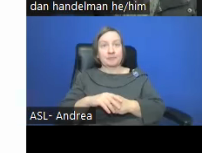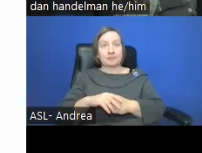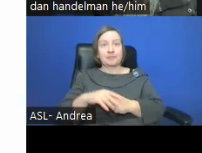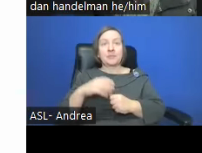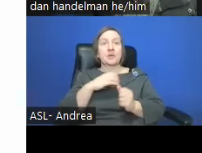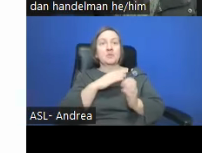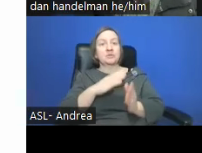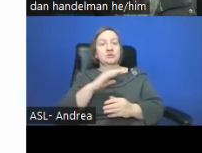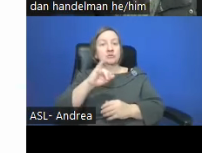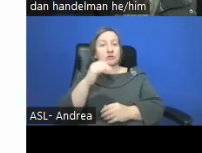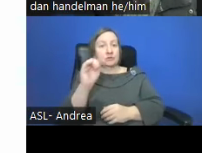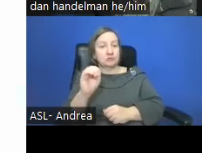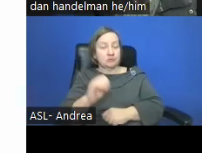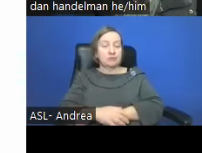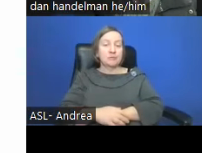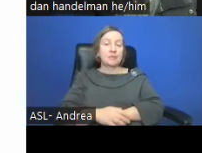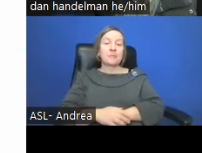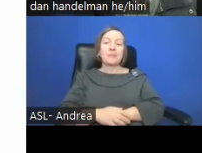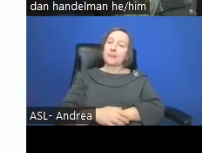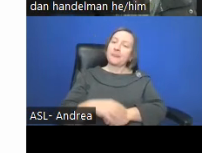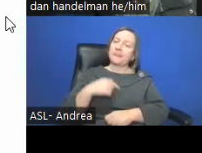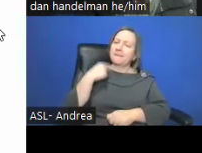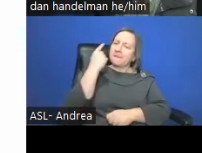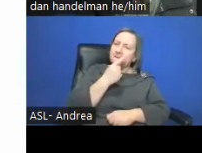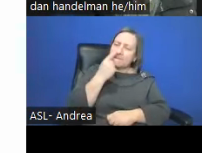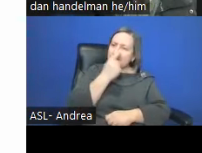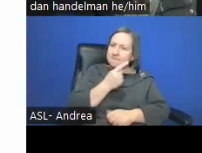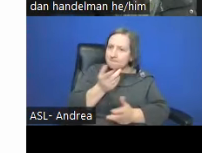Commissioner Ajay. I was just wondering if